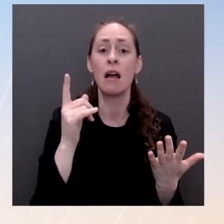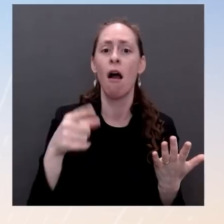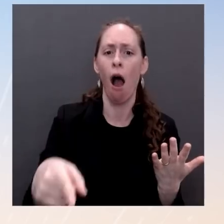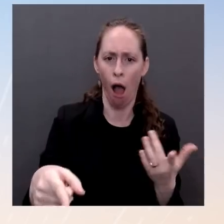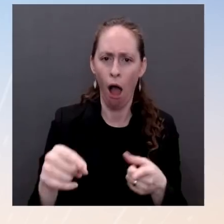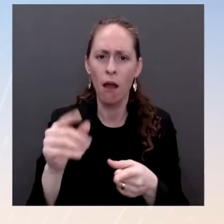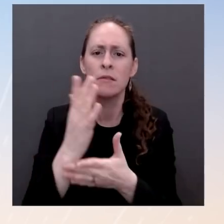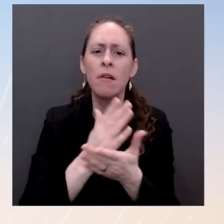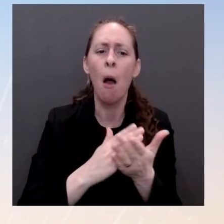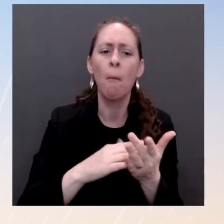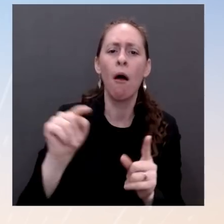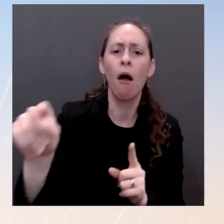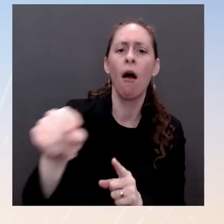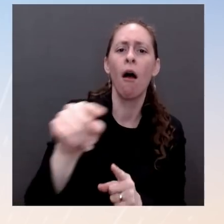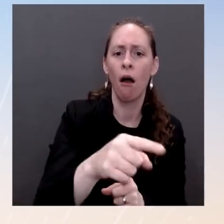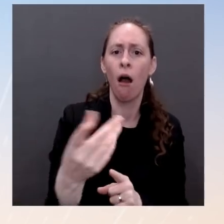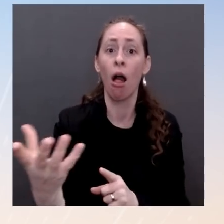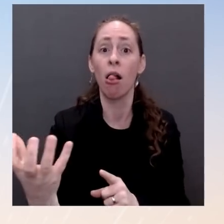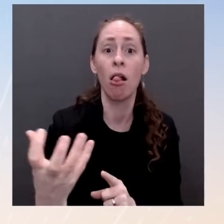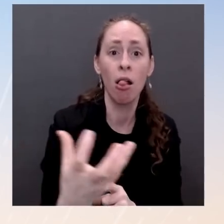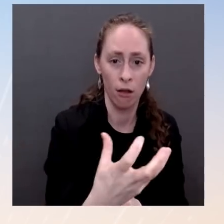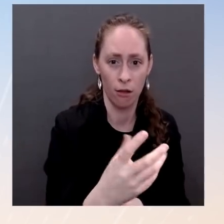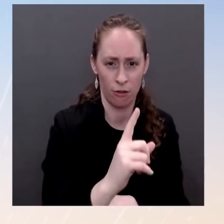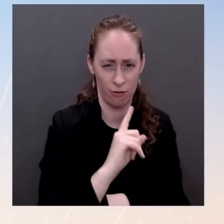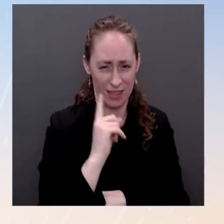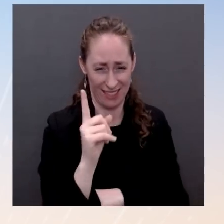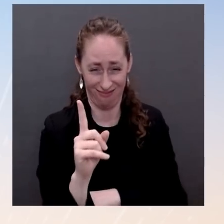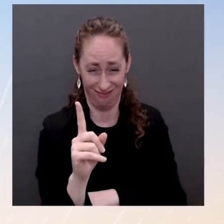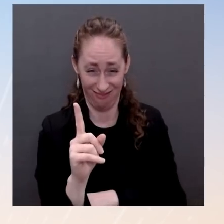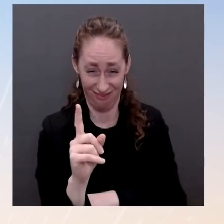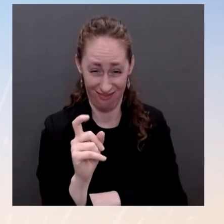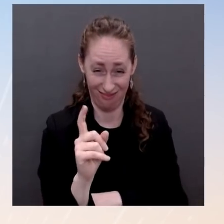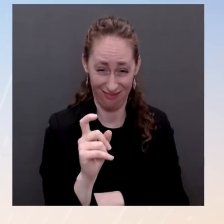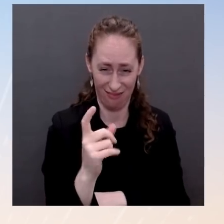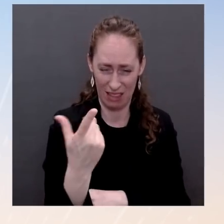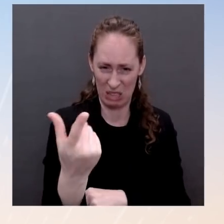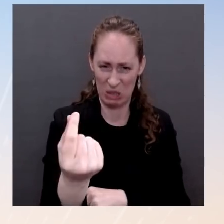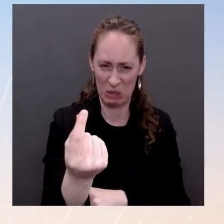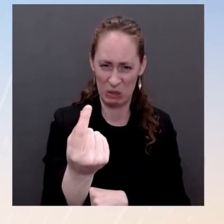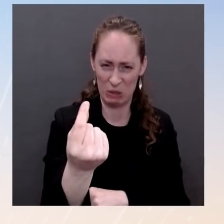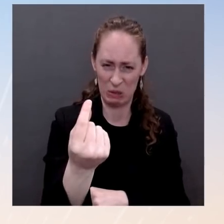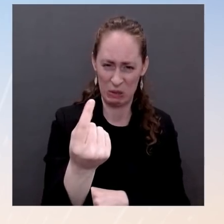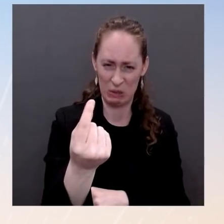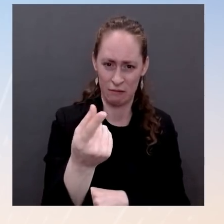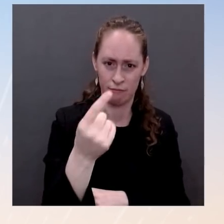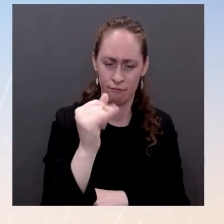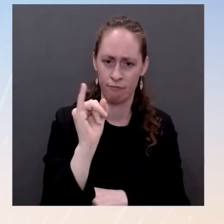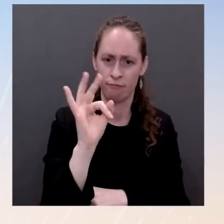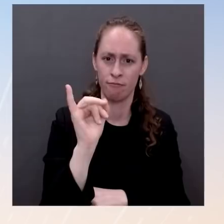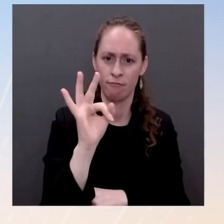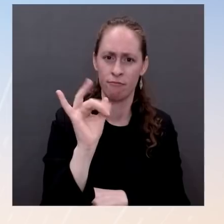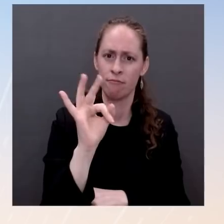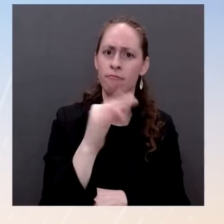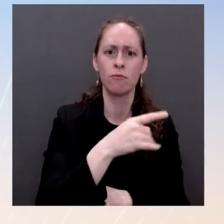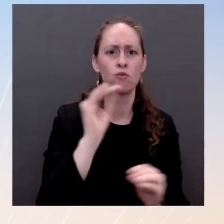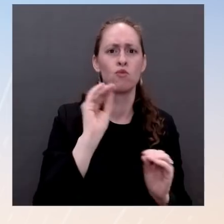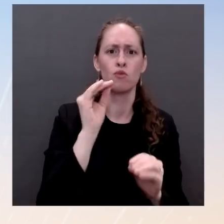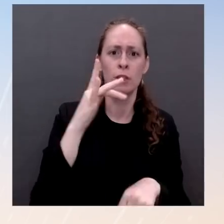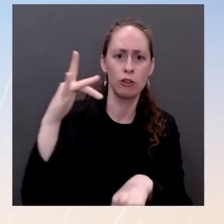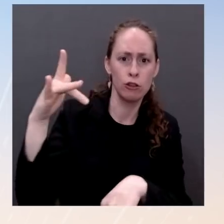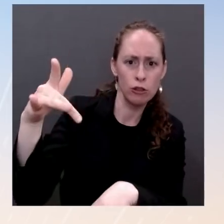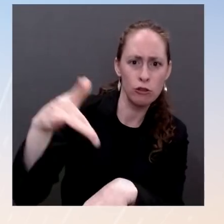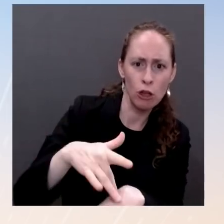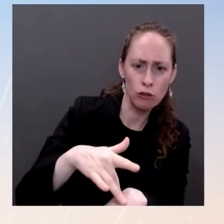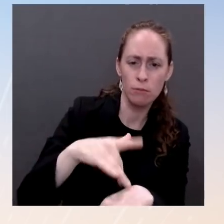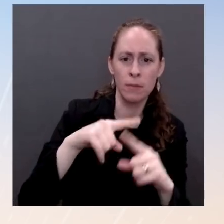We have conveyed before, and I'll reiterate now, that we would be prepared to respond with a range of malicious activities or actions that the Russians were to